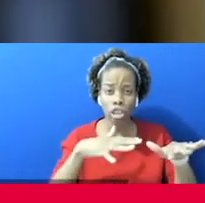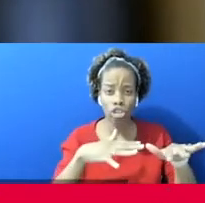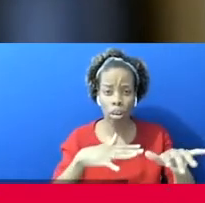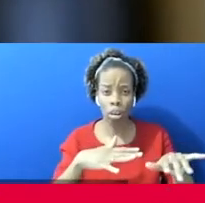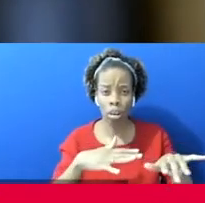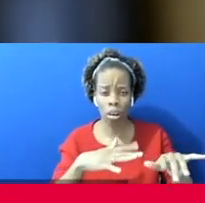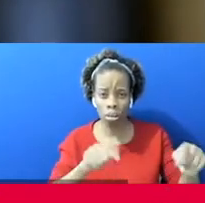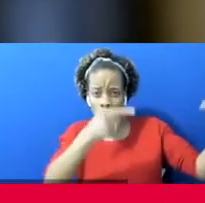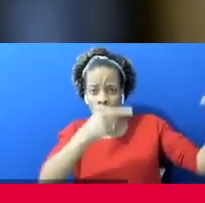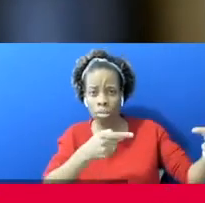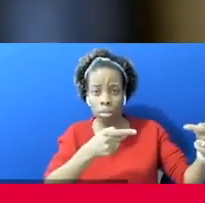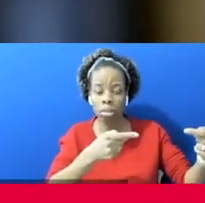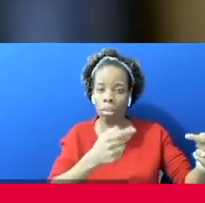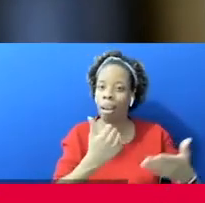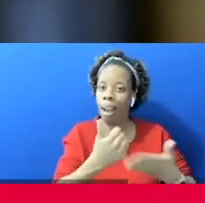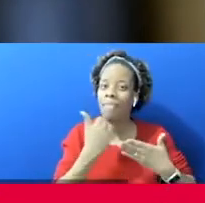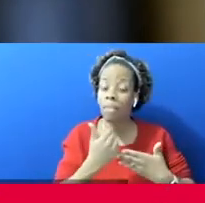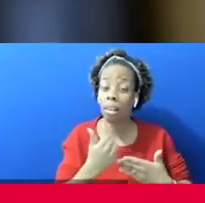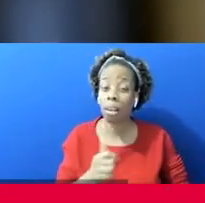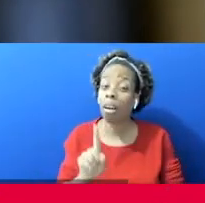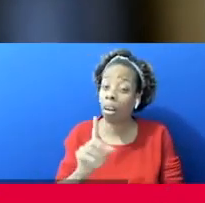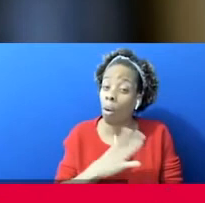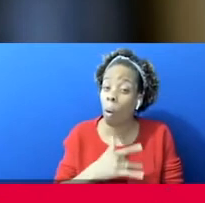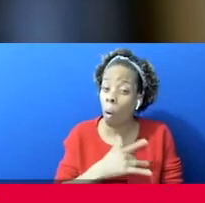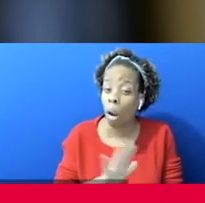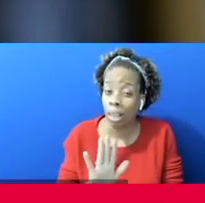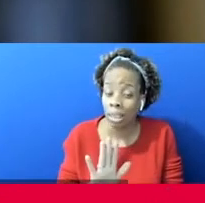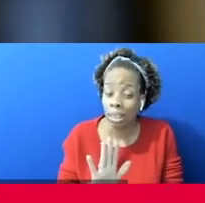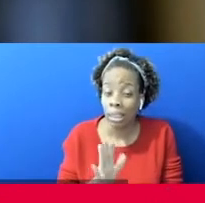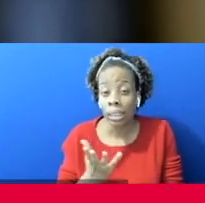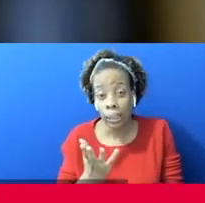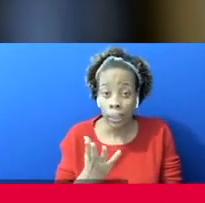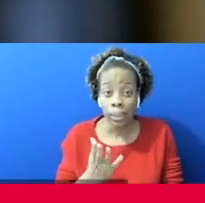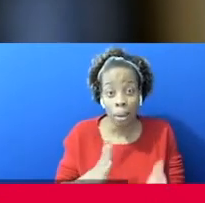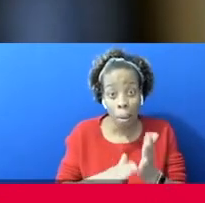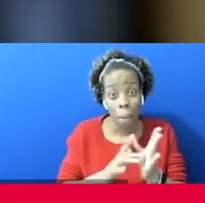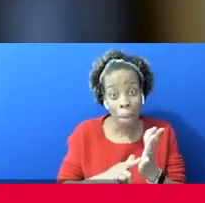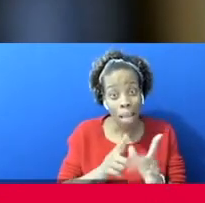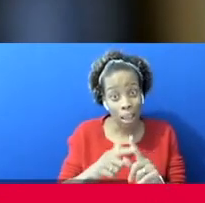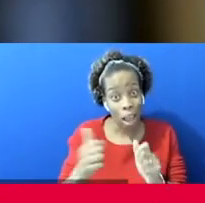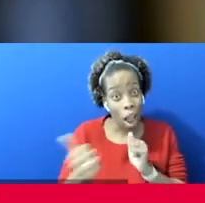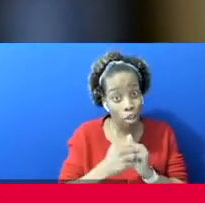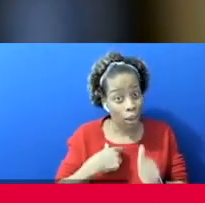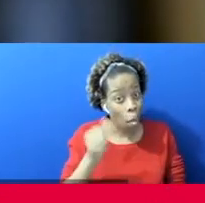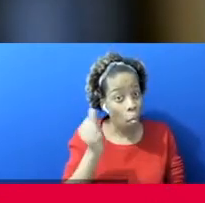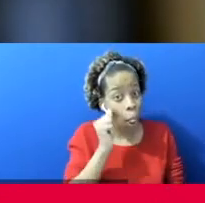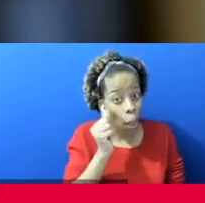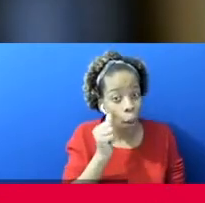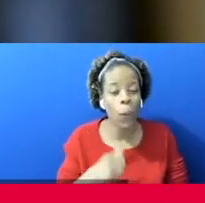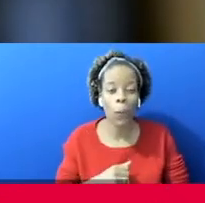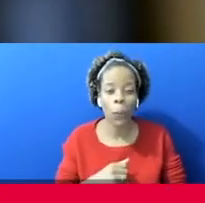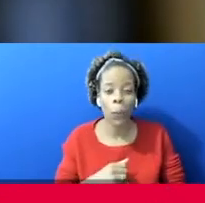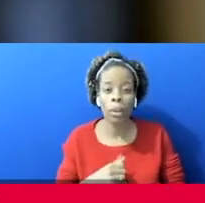important. But if I'm going to be honest, and this is directly, Malak, well, you'll definitely agree with me here. A lot of the successes